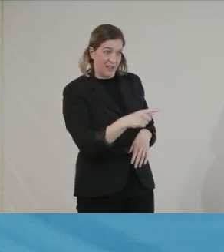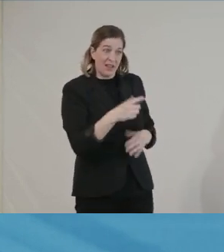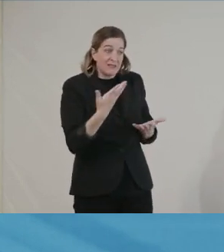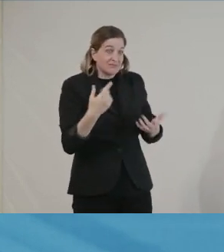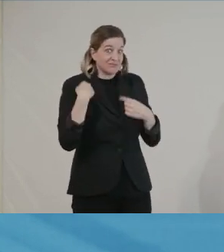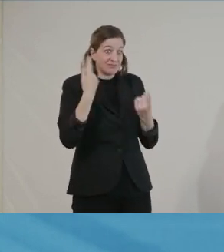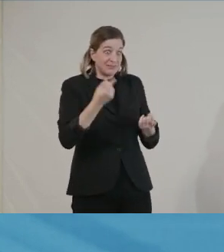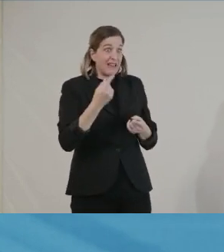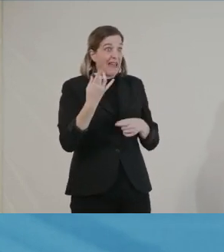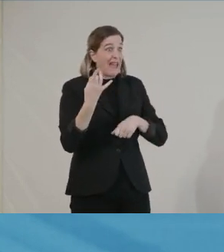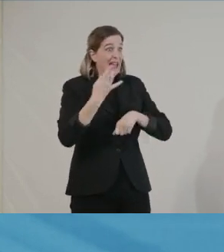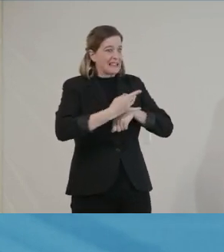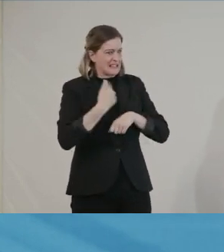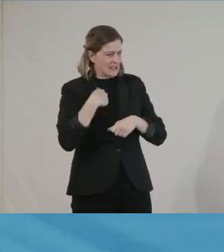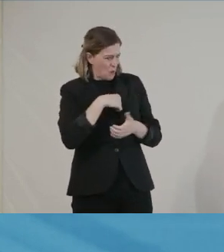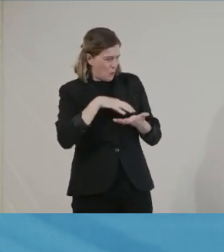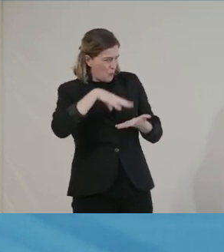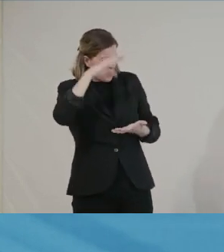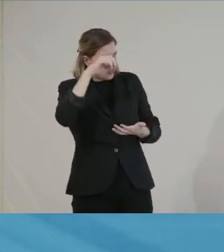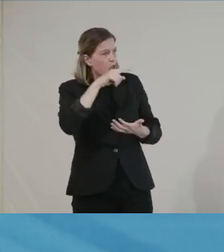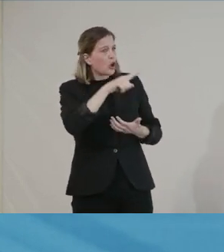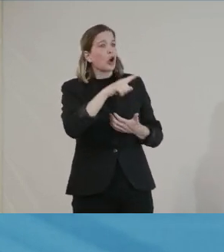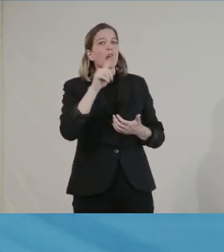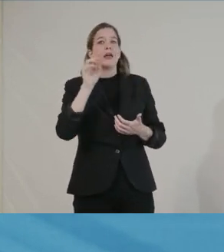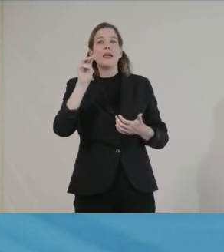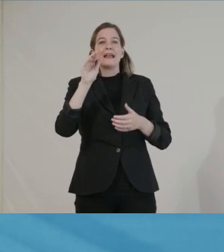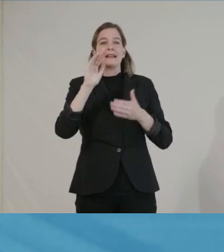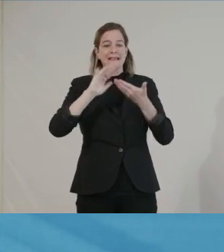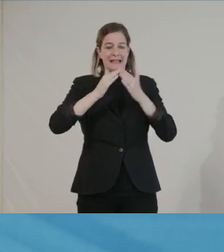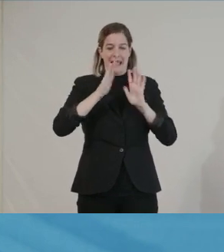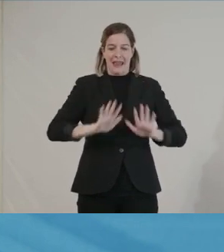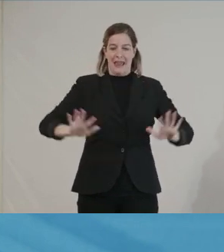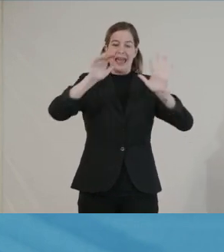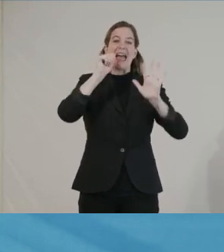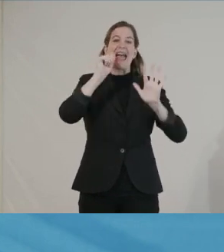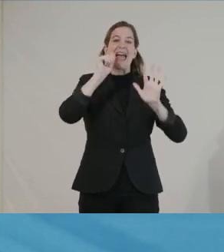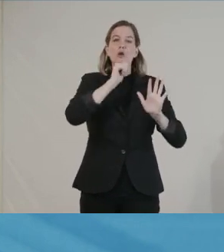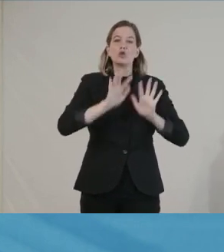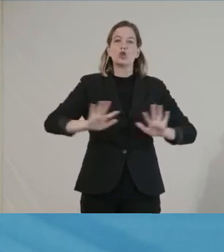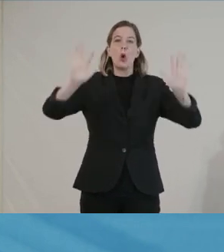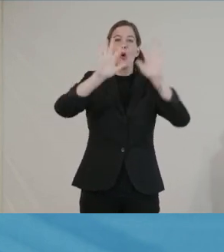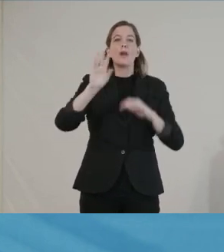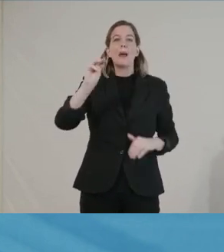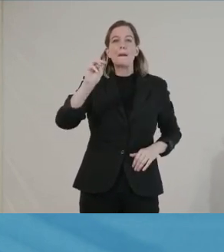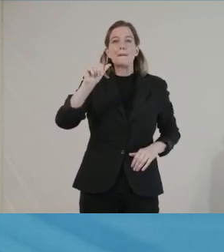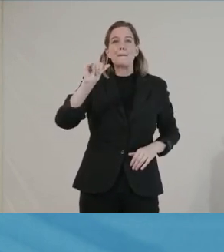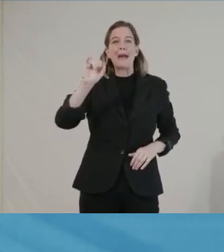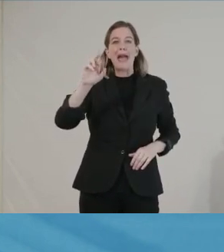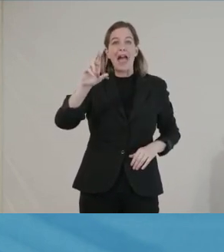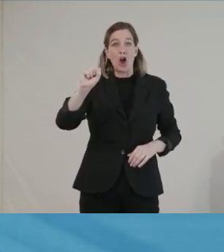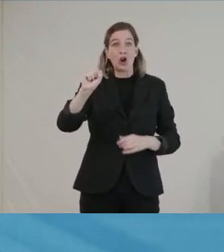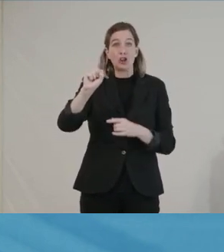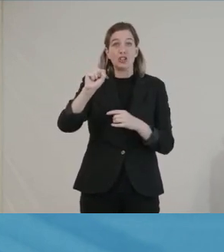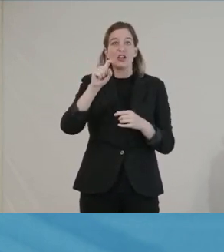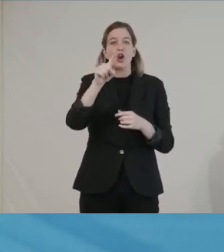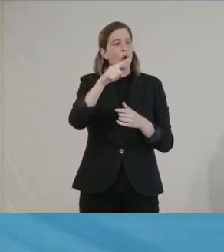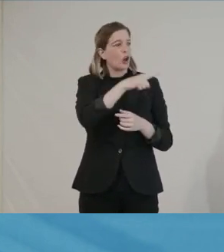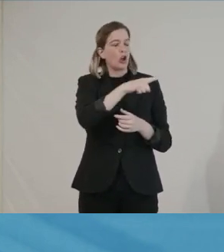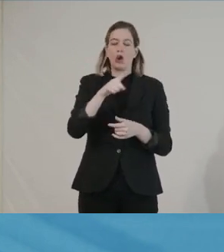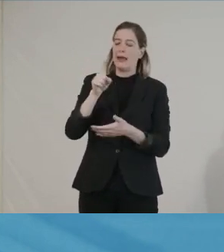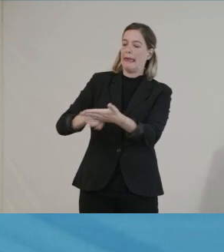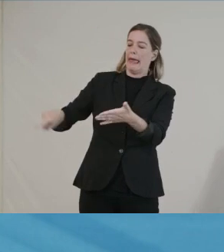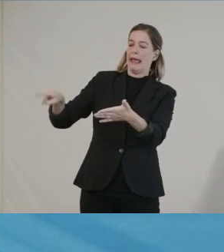phone calls with mayors here on out. Who are you communicating with? Nicole... If you're not talking to the public, if you're not talking to